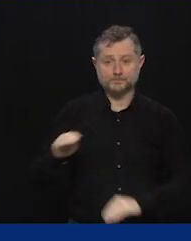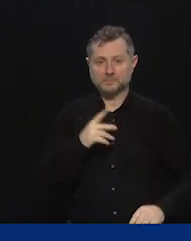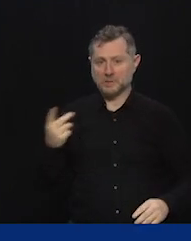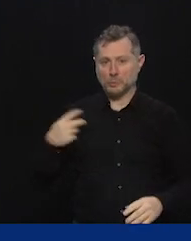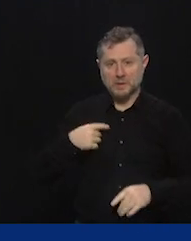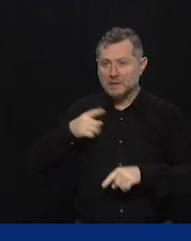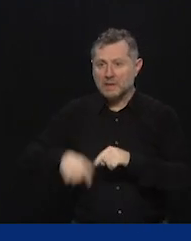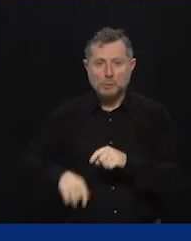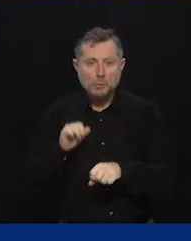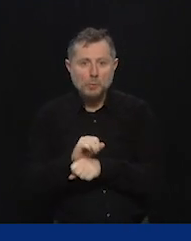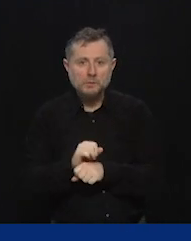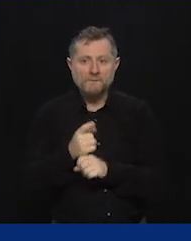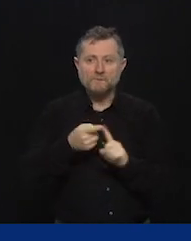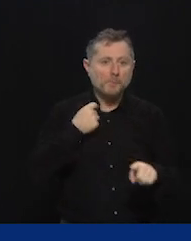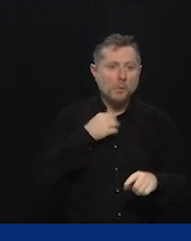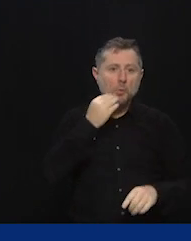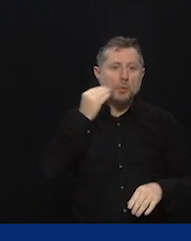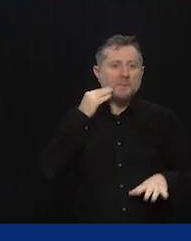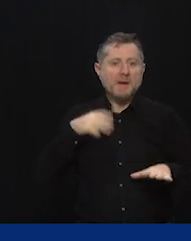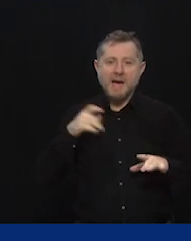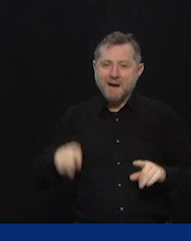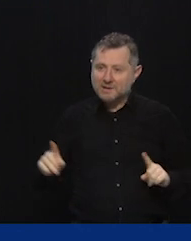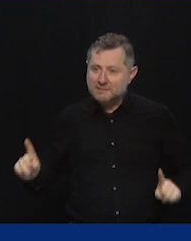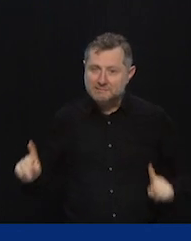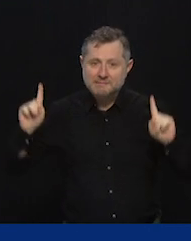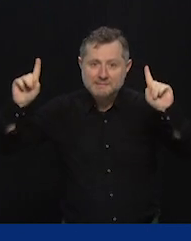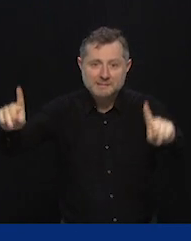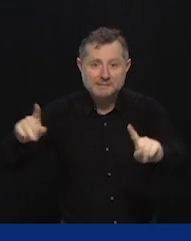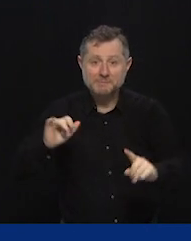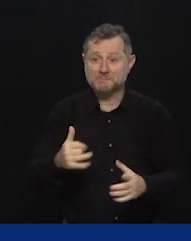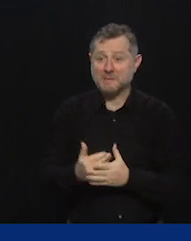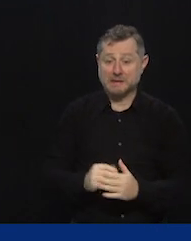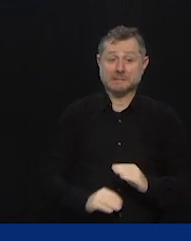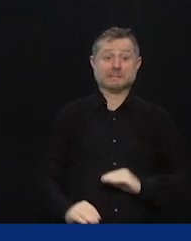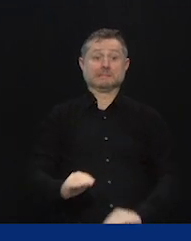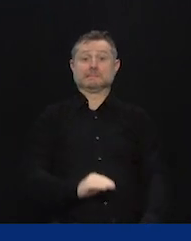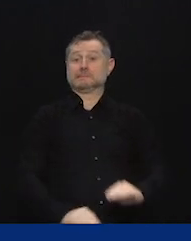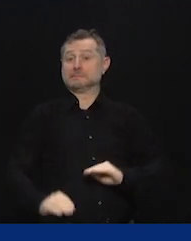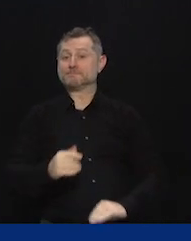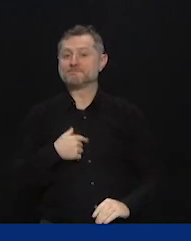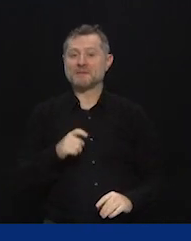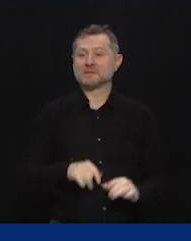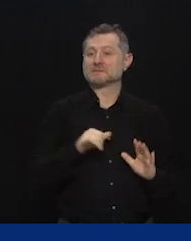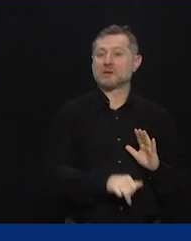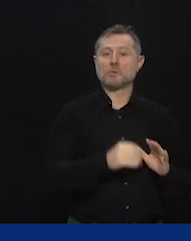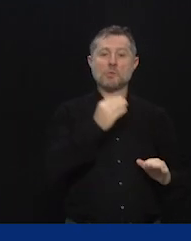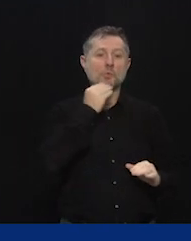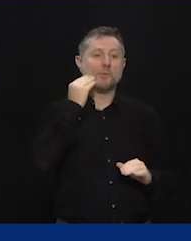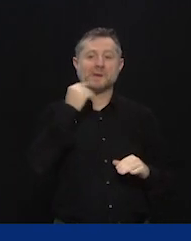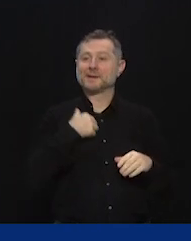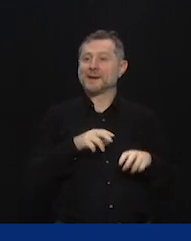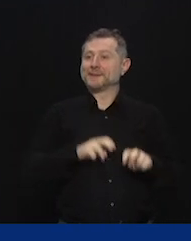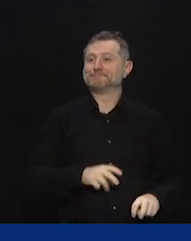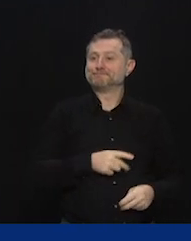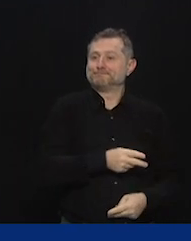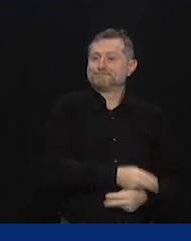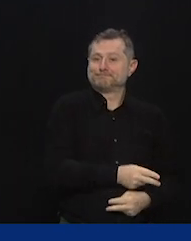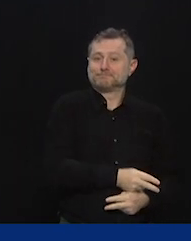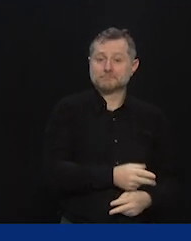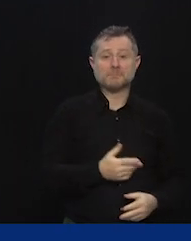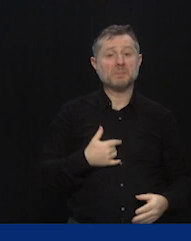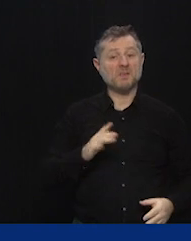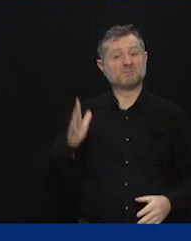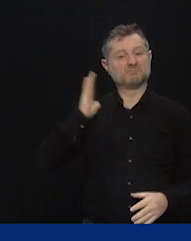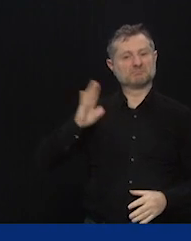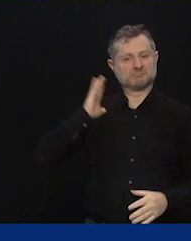personal finances aside, and I ended up staying home. And I understood then how much this was a basic human right to be able to